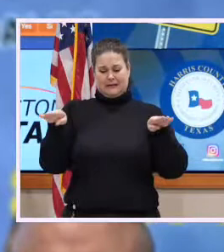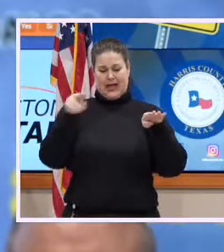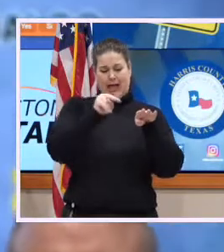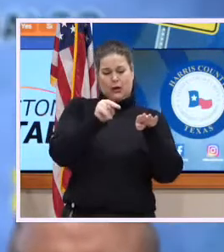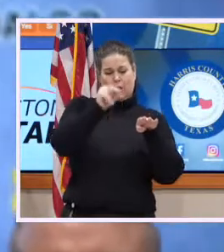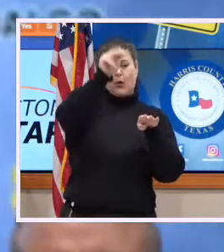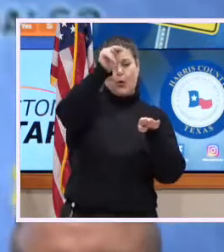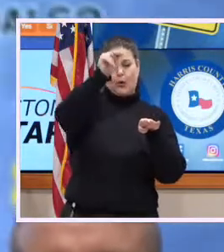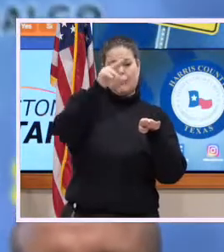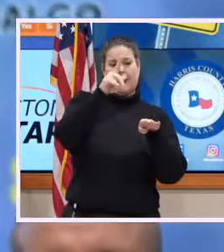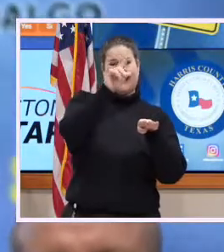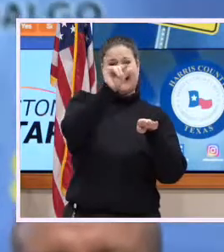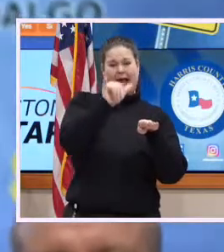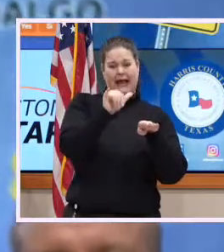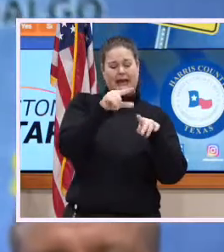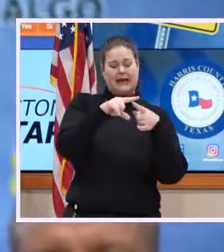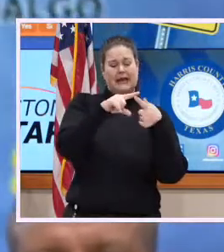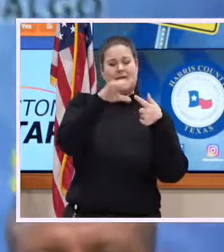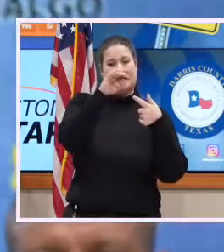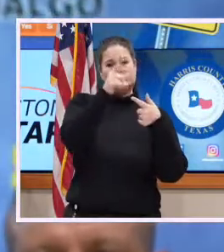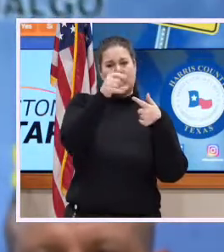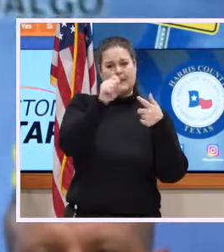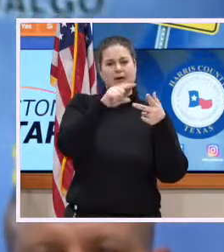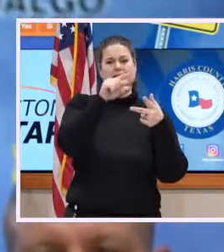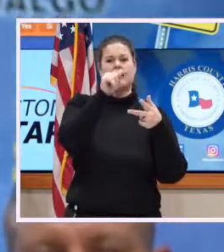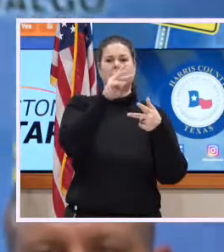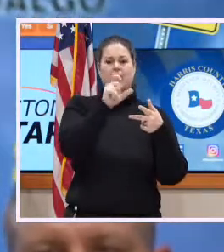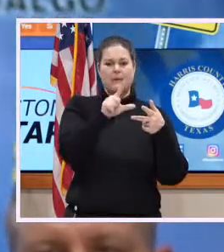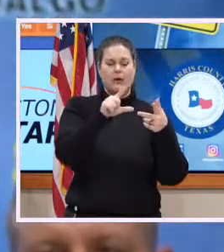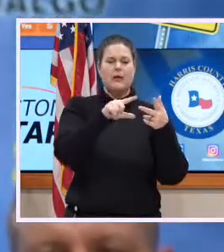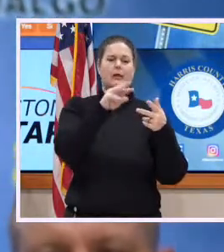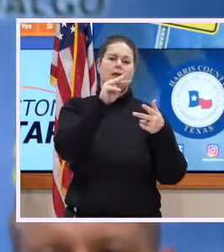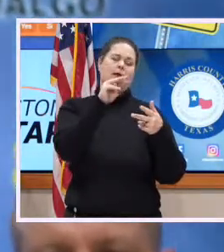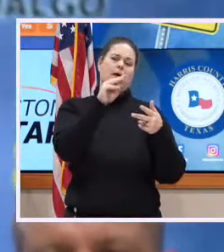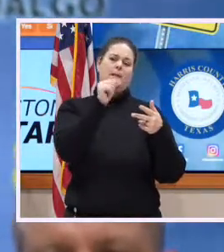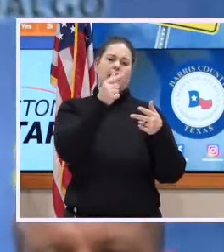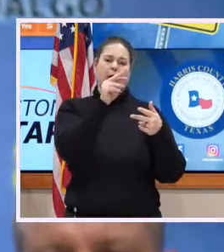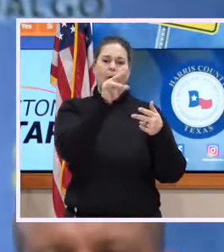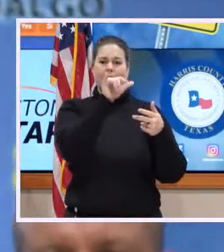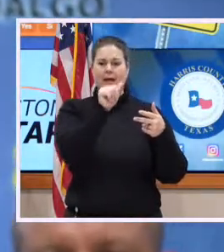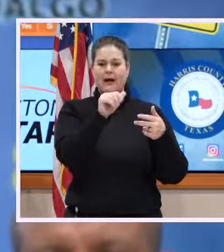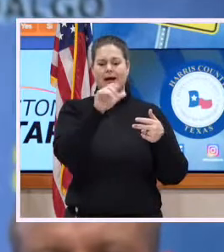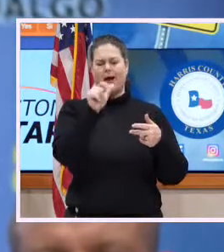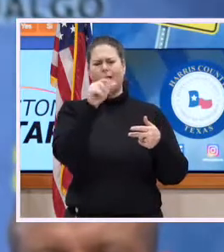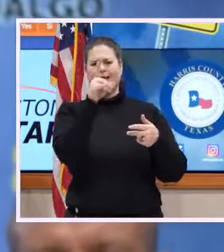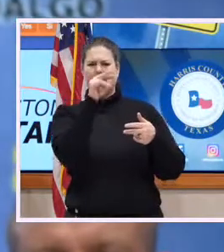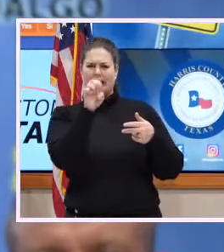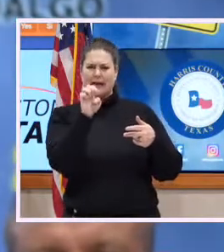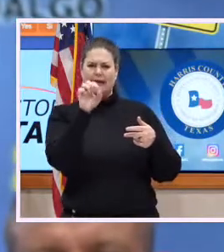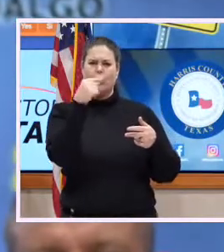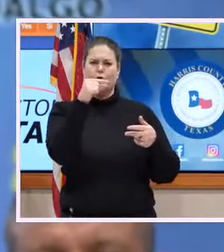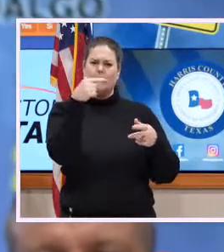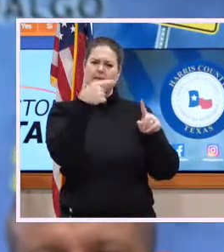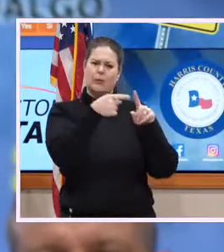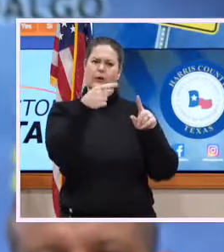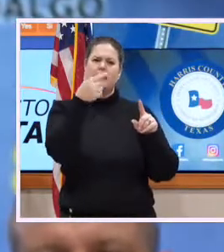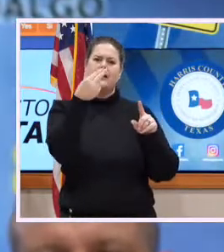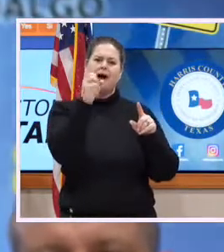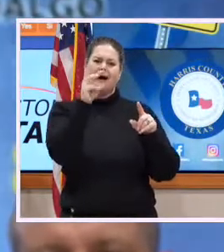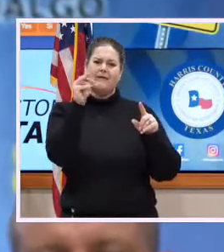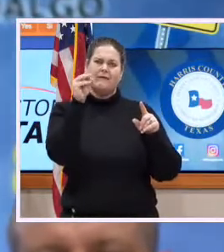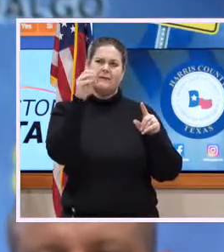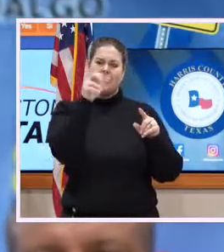Katy, Cypress, Tomball, Magnolia, Waller, Hockley, Spring, Aldine, Greens Point, Huffman,